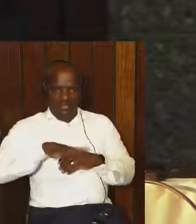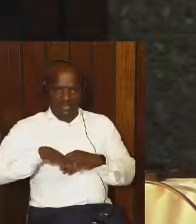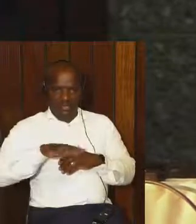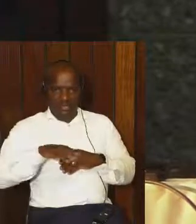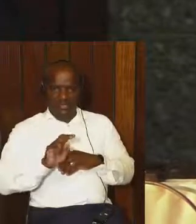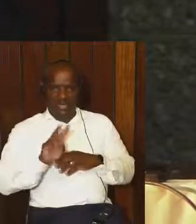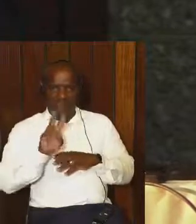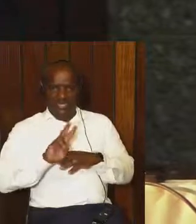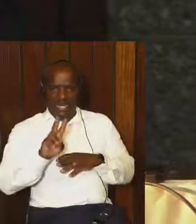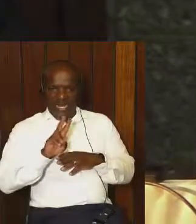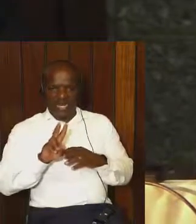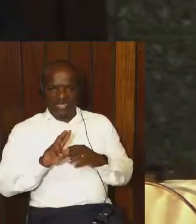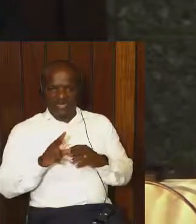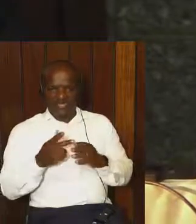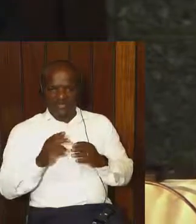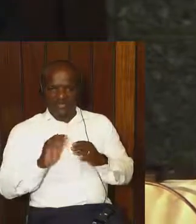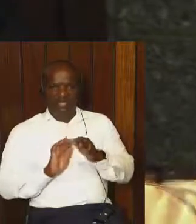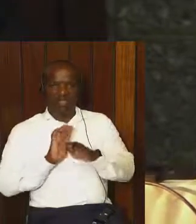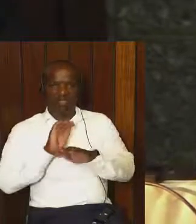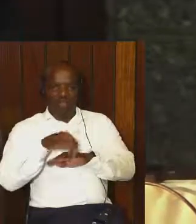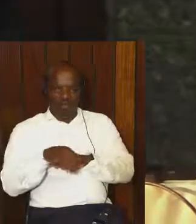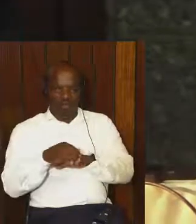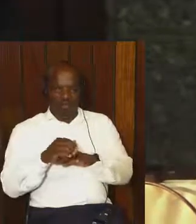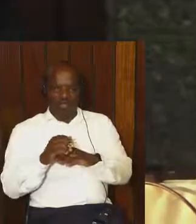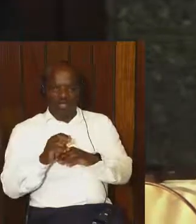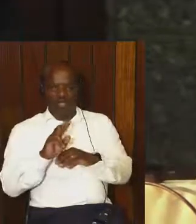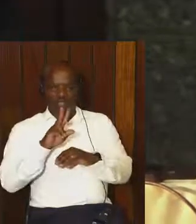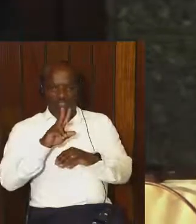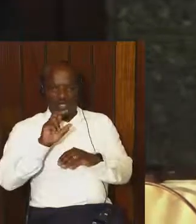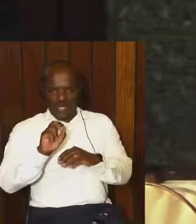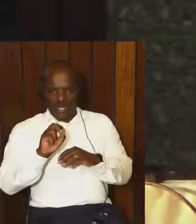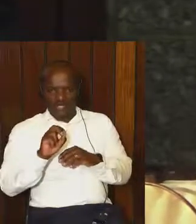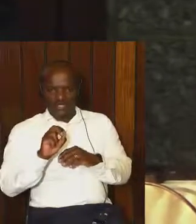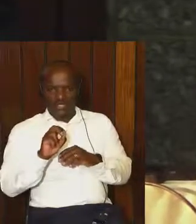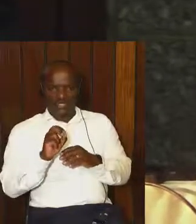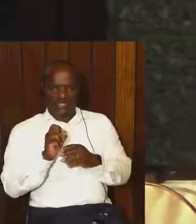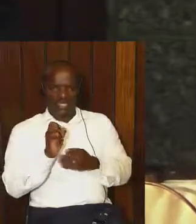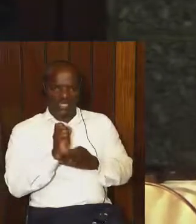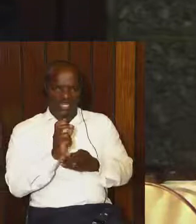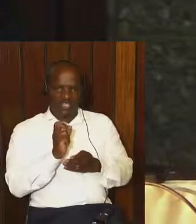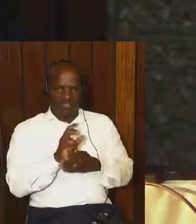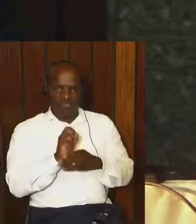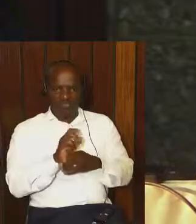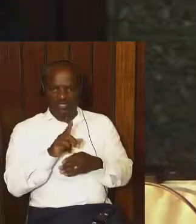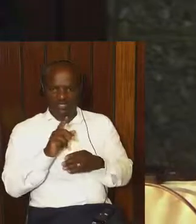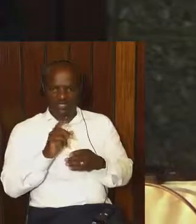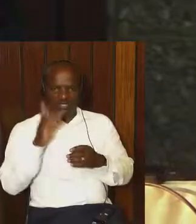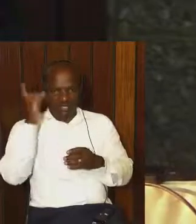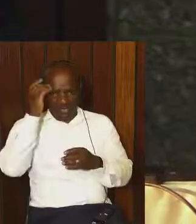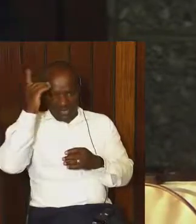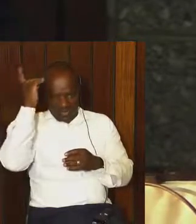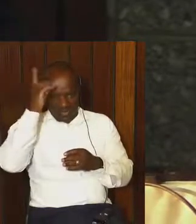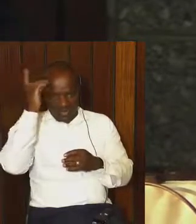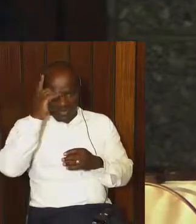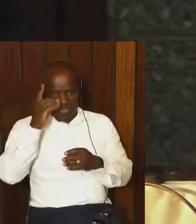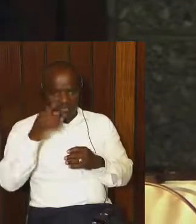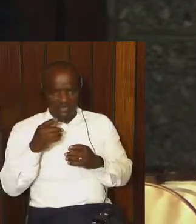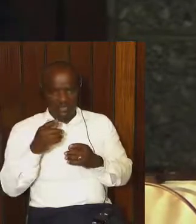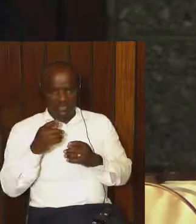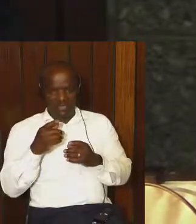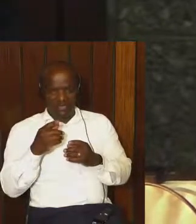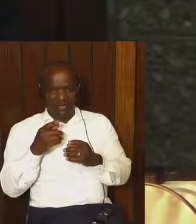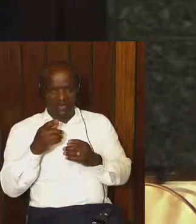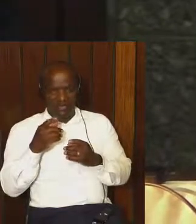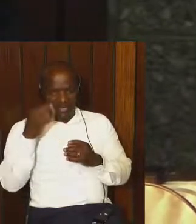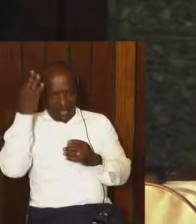I think they had like over 20 issues that they have raised with the department, and it is quite detailed